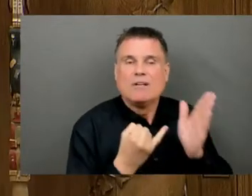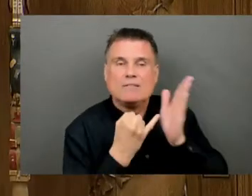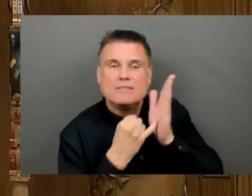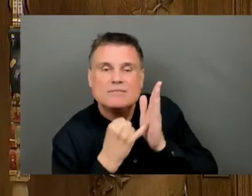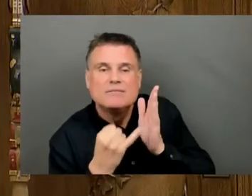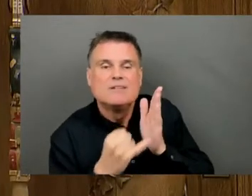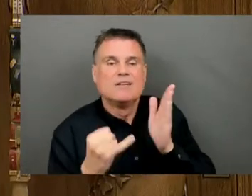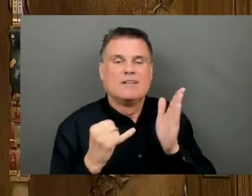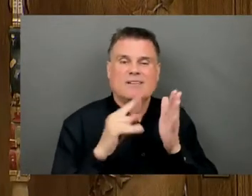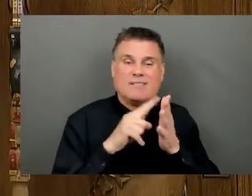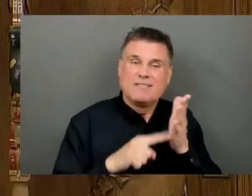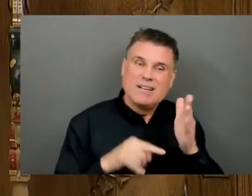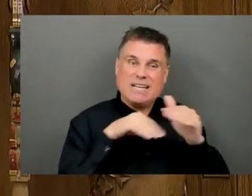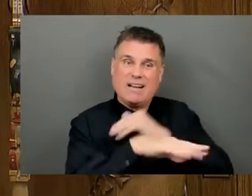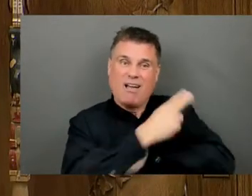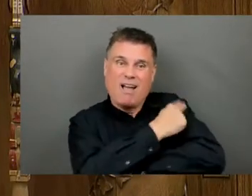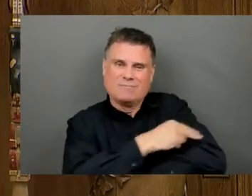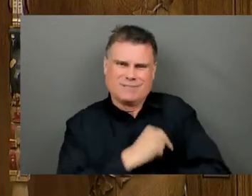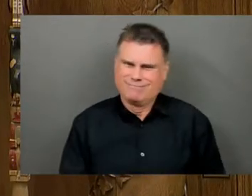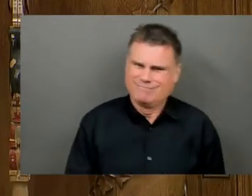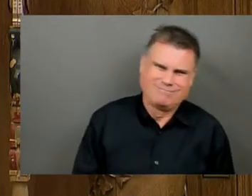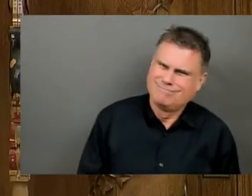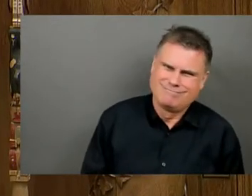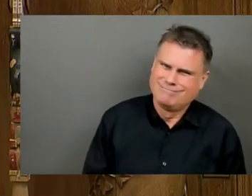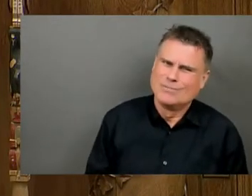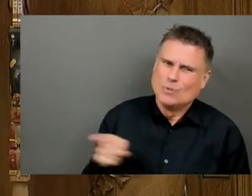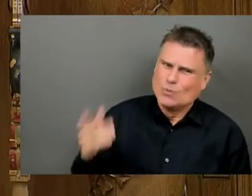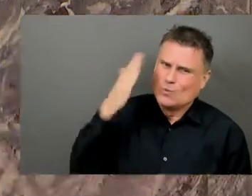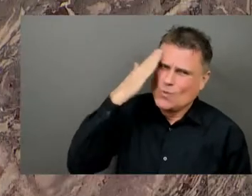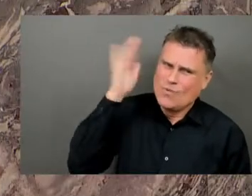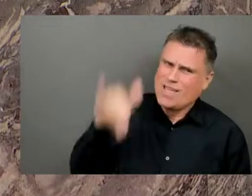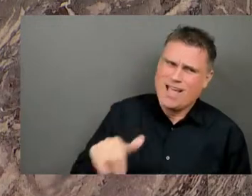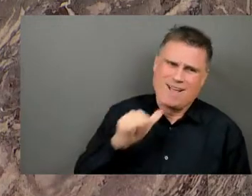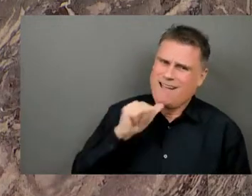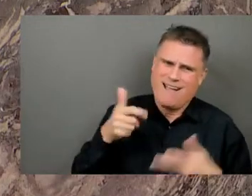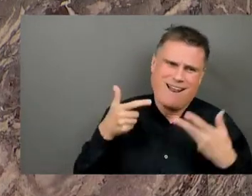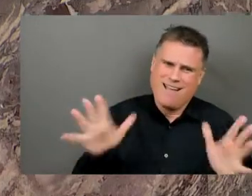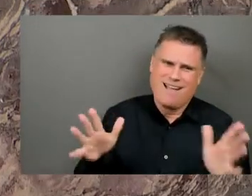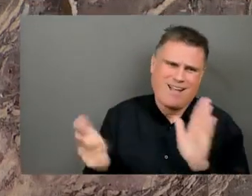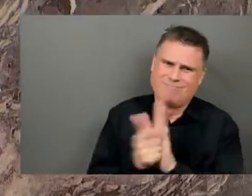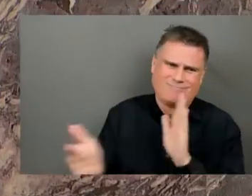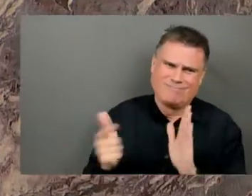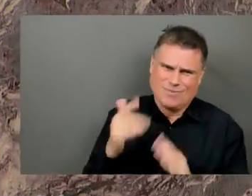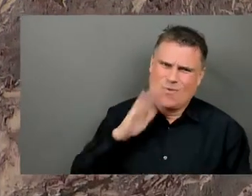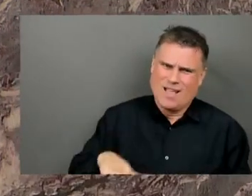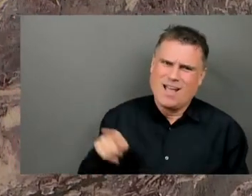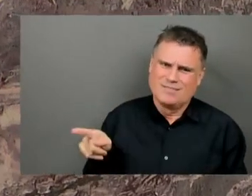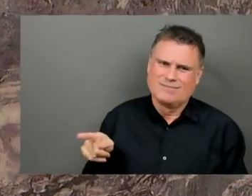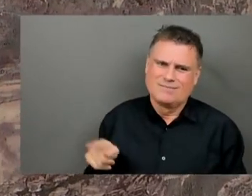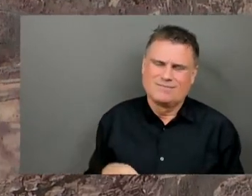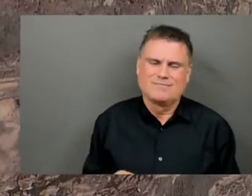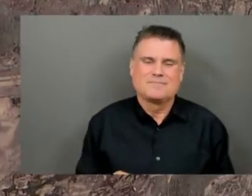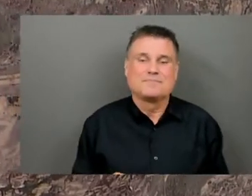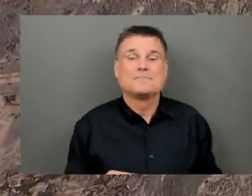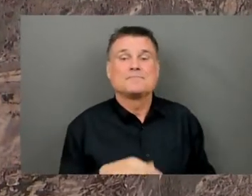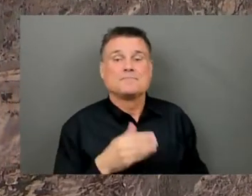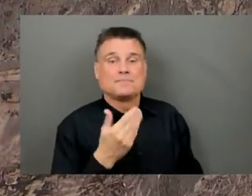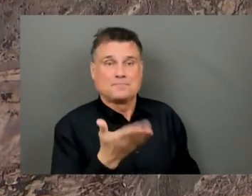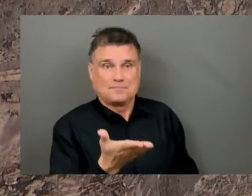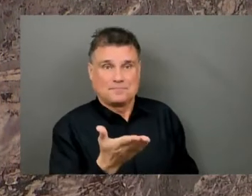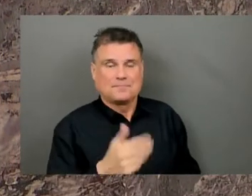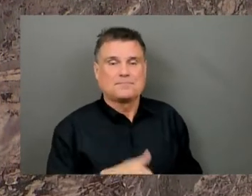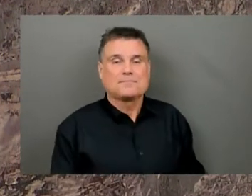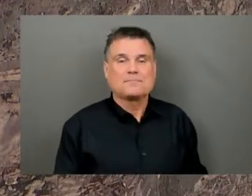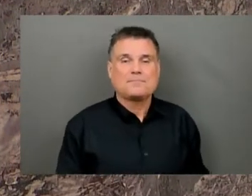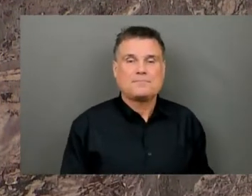Member for Coquitlam-Millardville. Thank you very much, Mr. Speaker. Mr. Speaker, imagine that you're a young adult on a university campus,